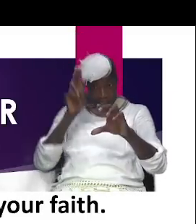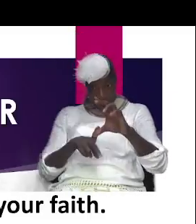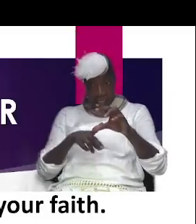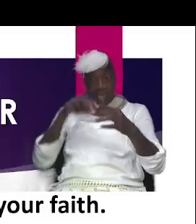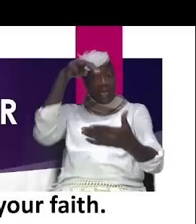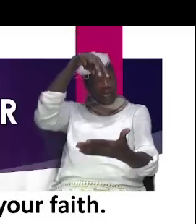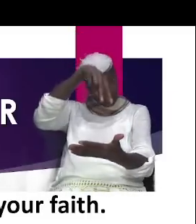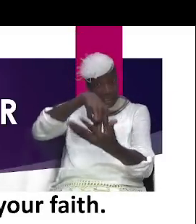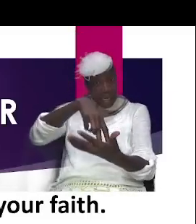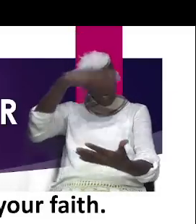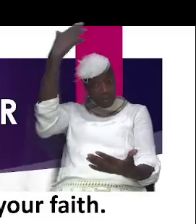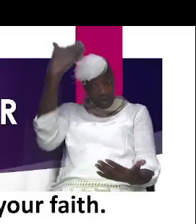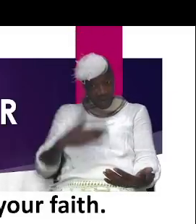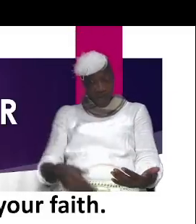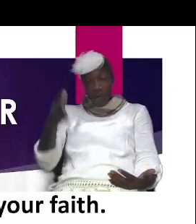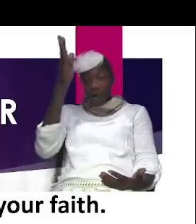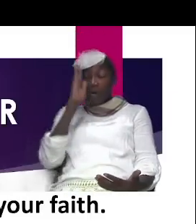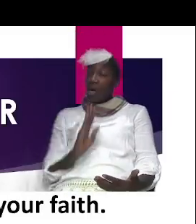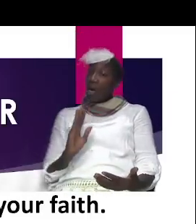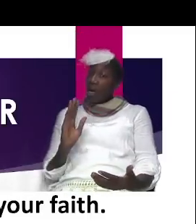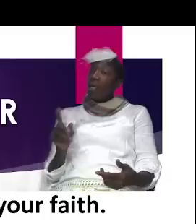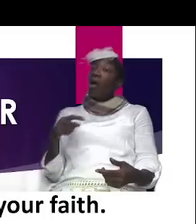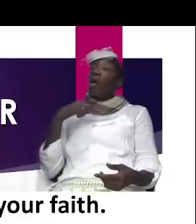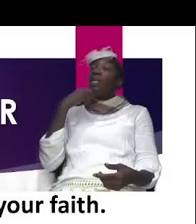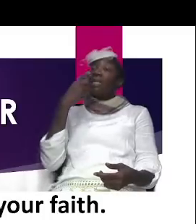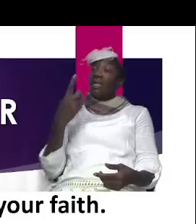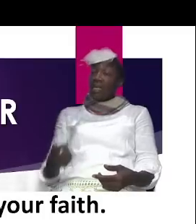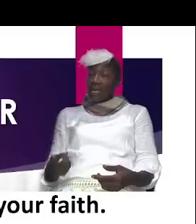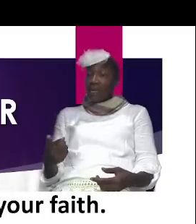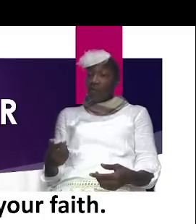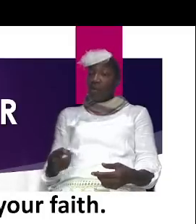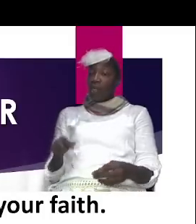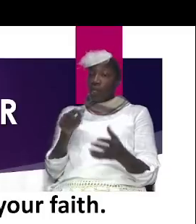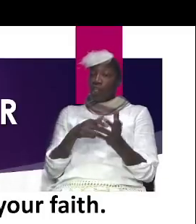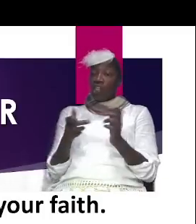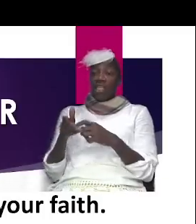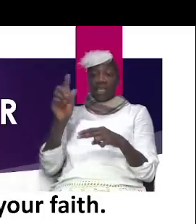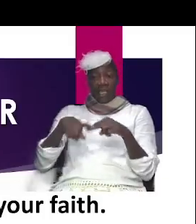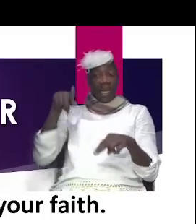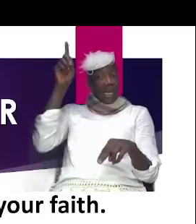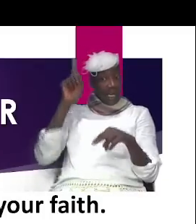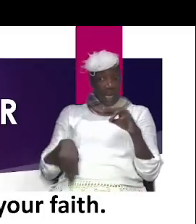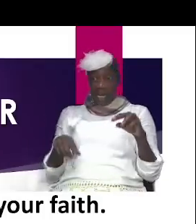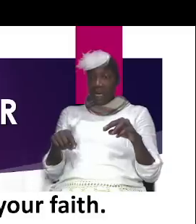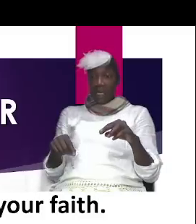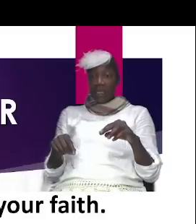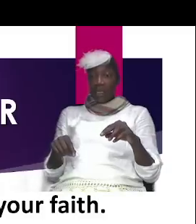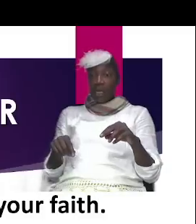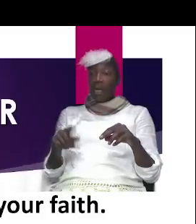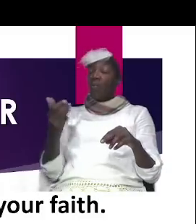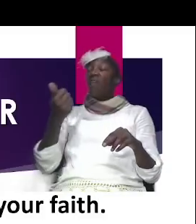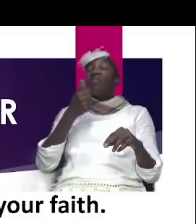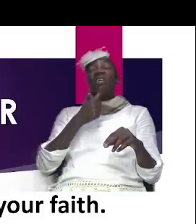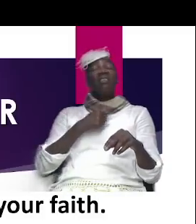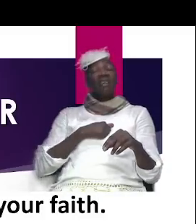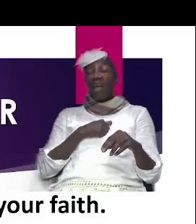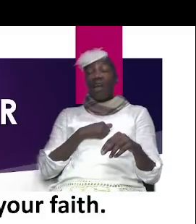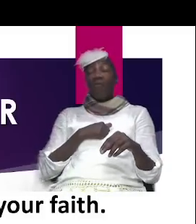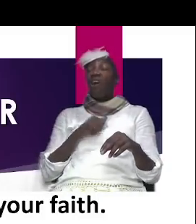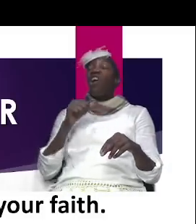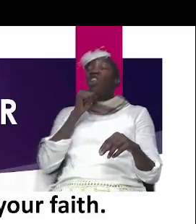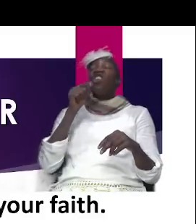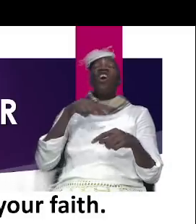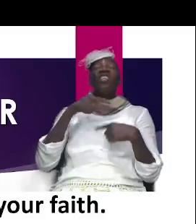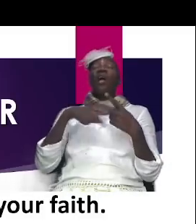him, and we are going to account, because he's saying you cannot be selfish. Where I am concerned, this thing is not about you.